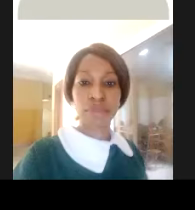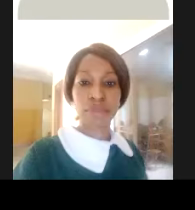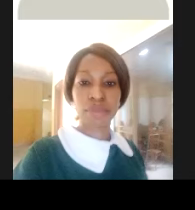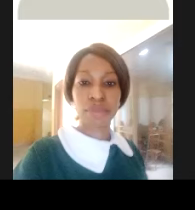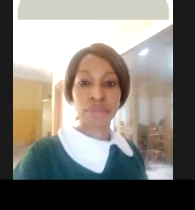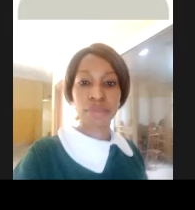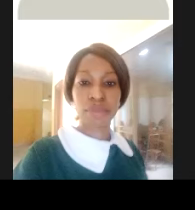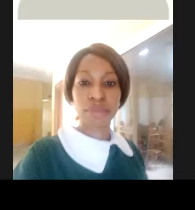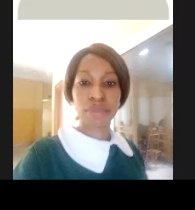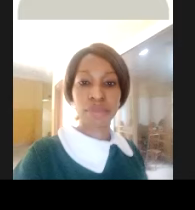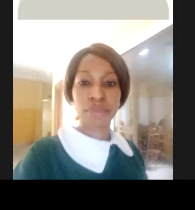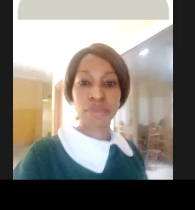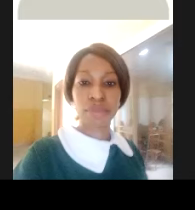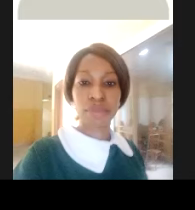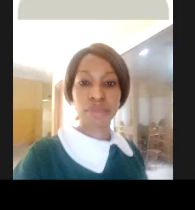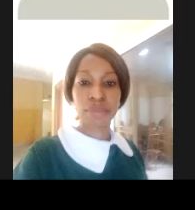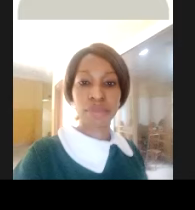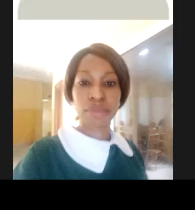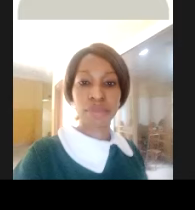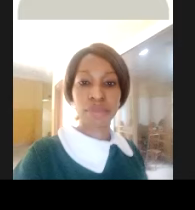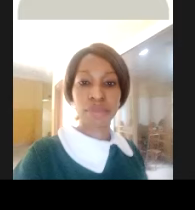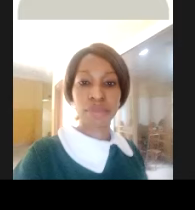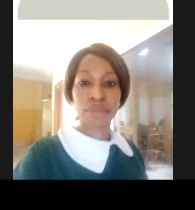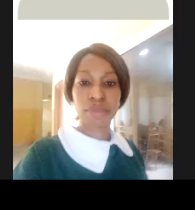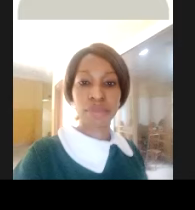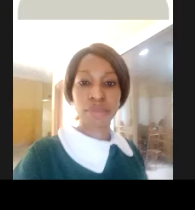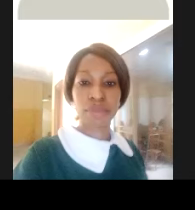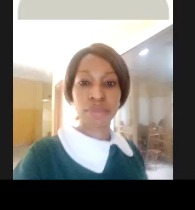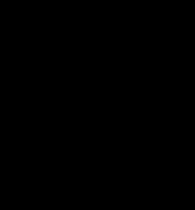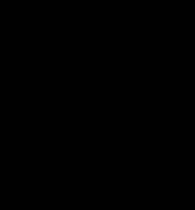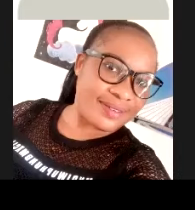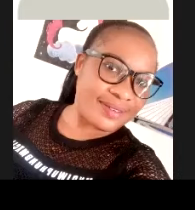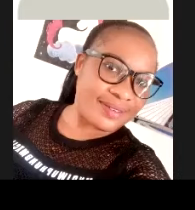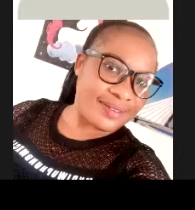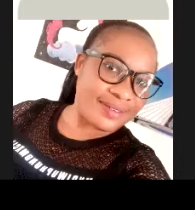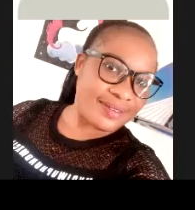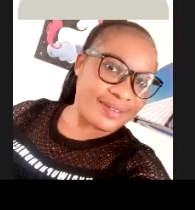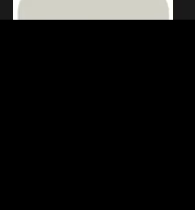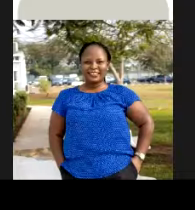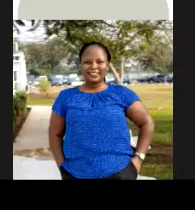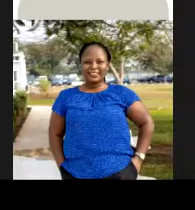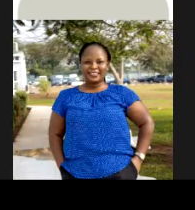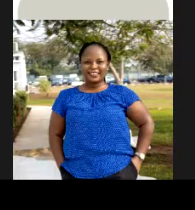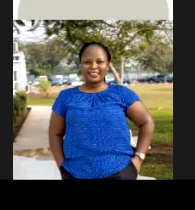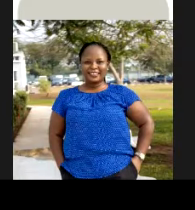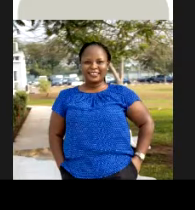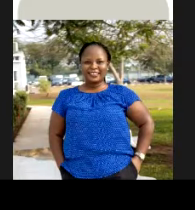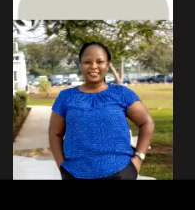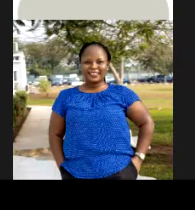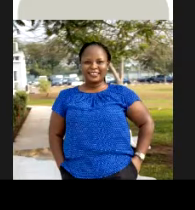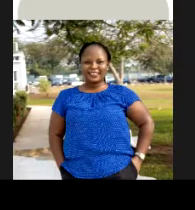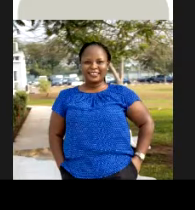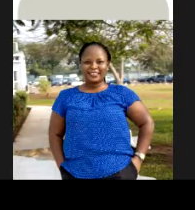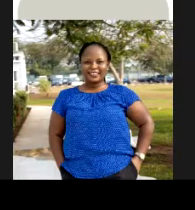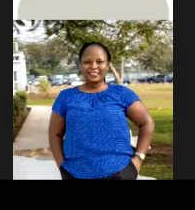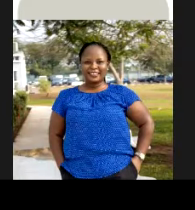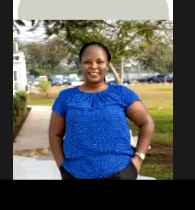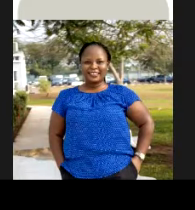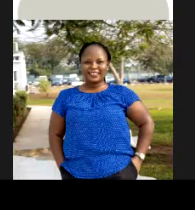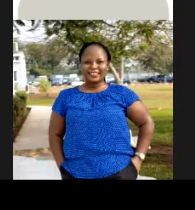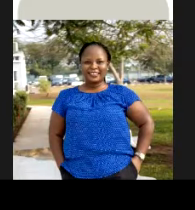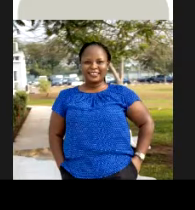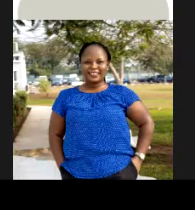far out that the child will not be able to achieve. And then they're relevant. That means they're helpful for the child to get